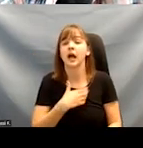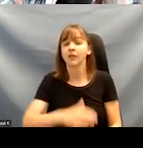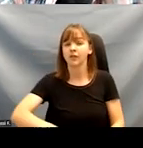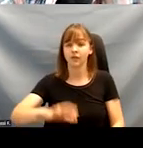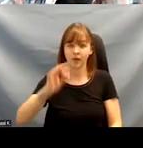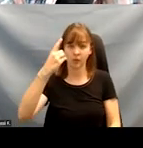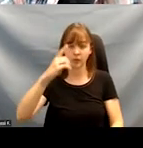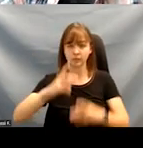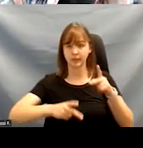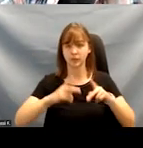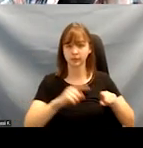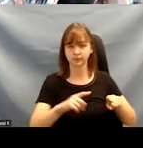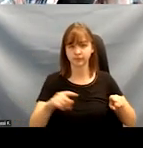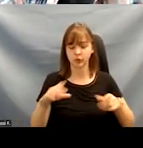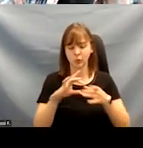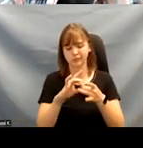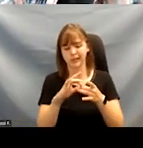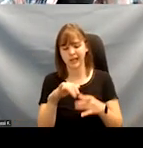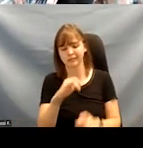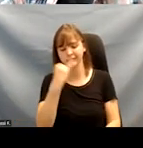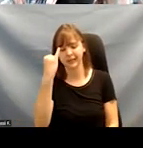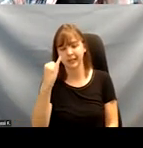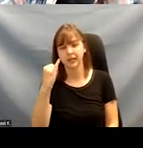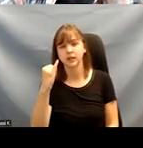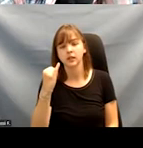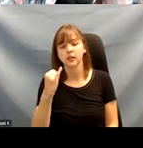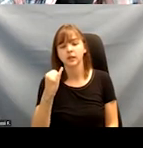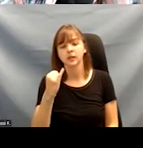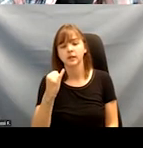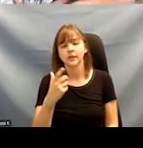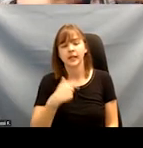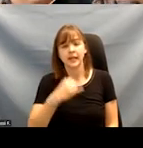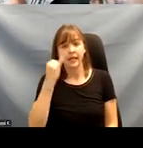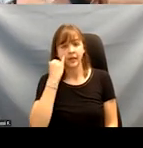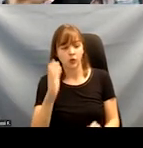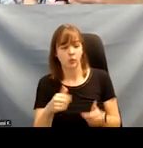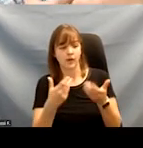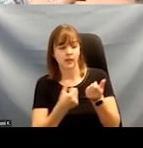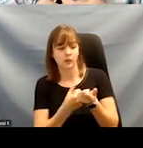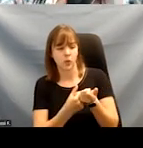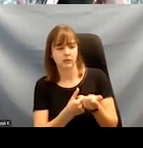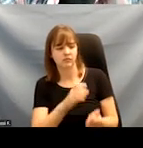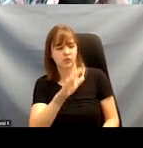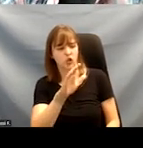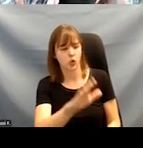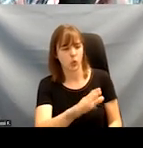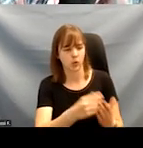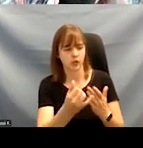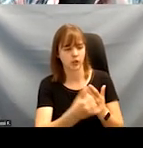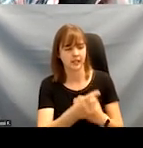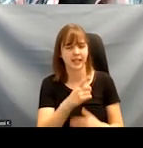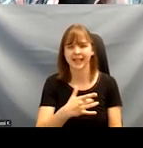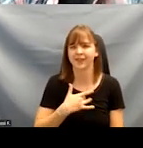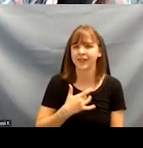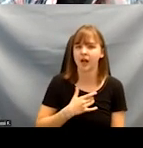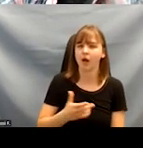that kind of in concert with that, it gives them more of a sense of ownership about everything that's happening with your business, because